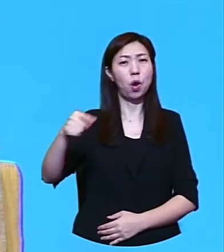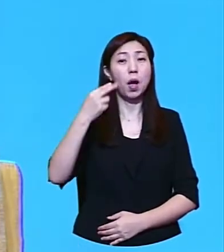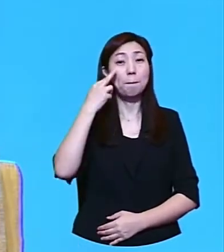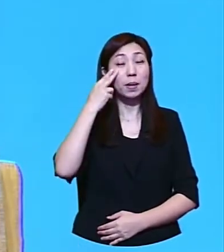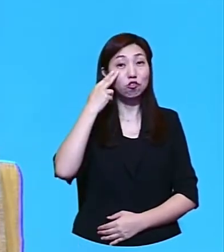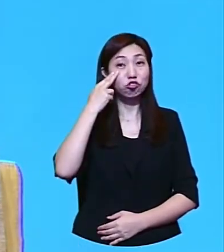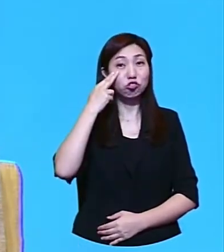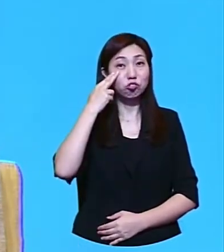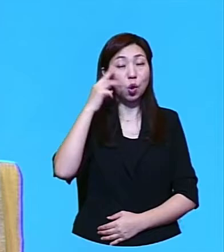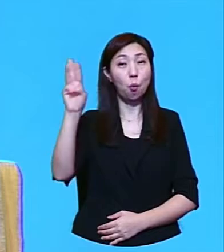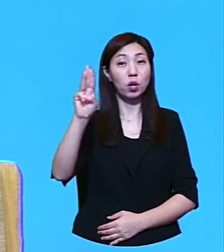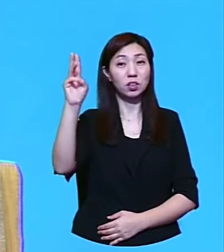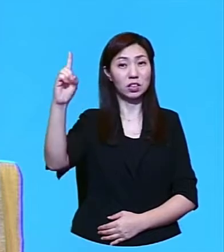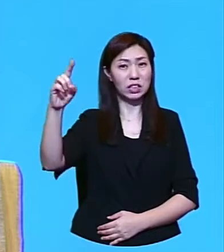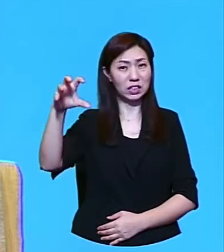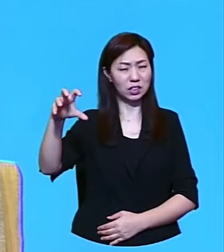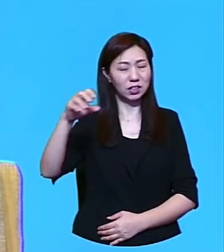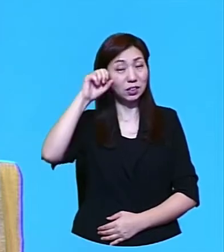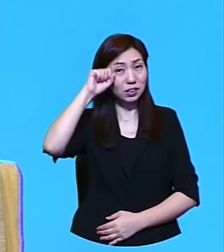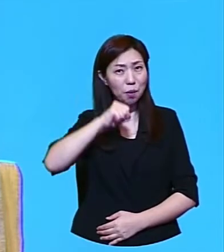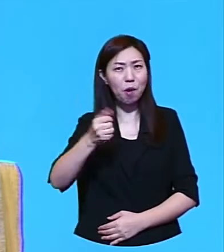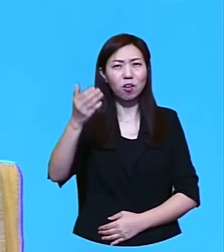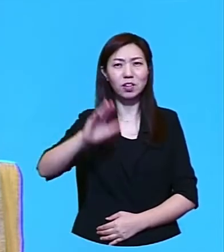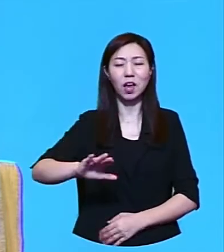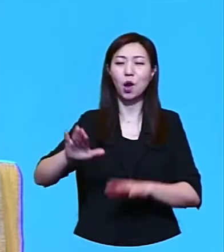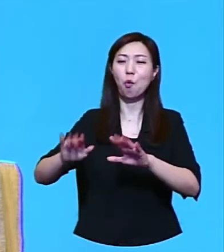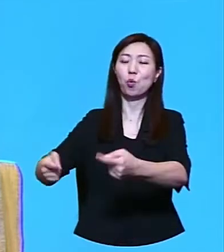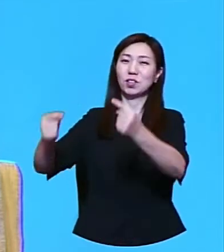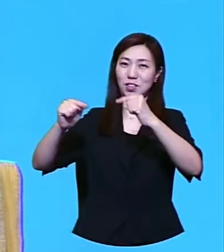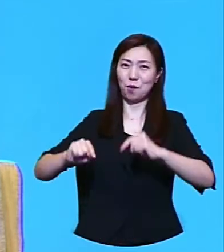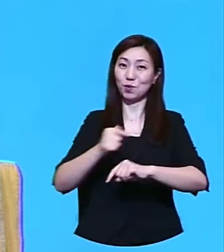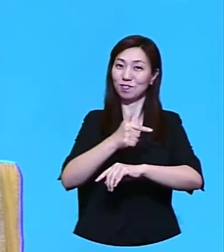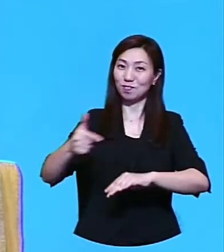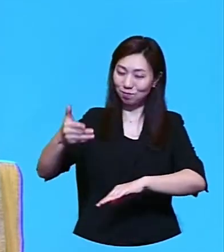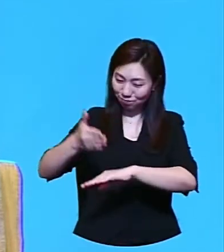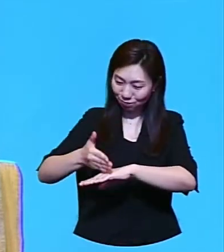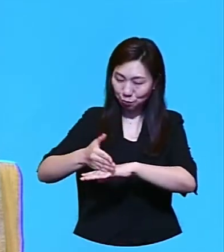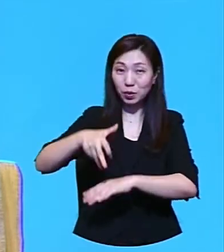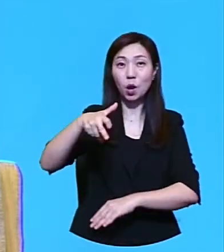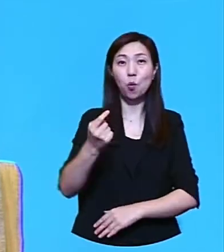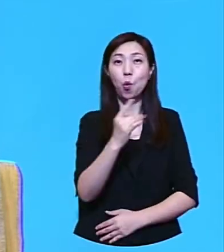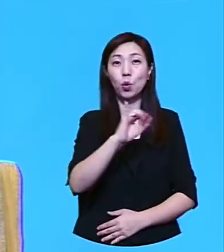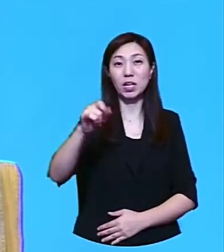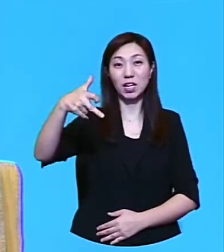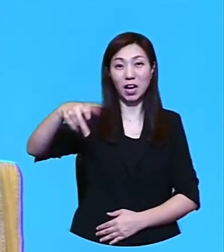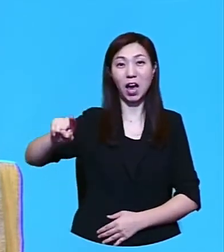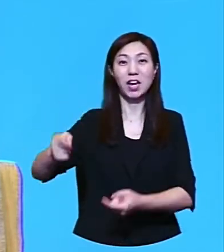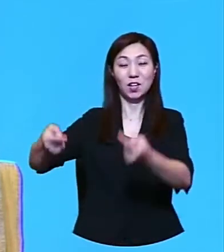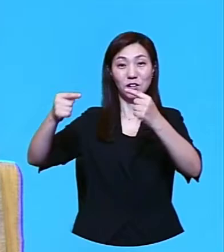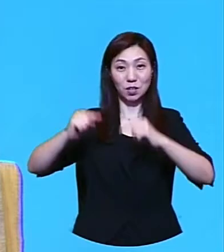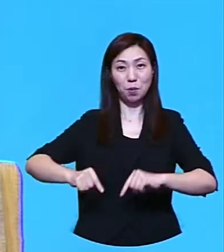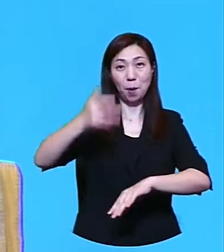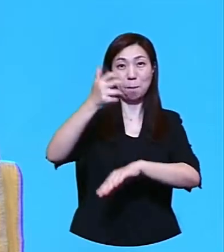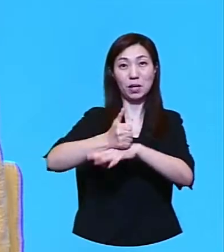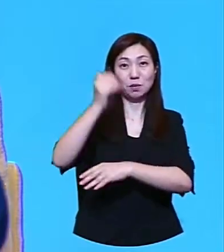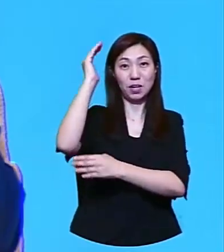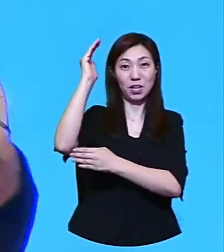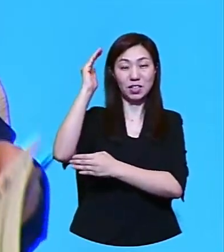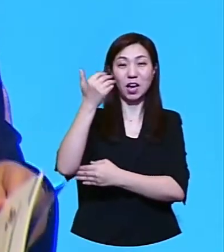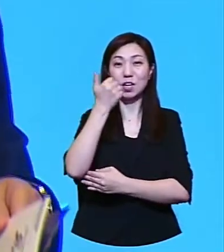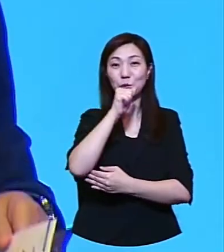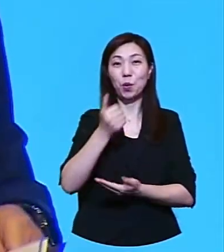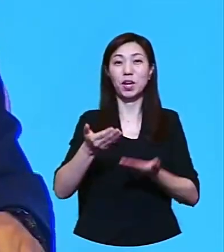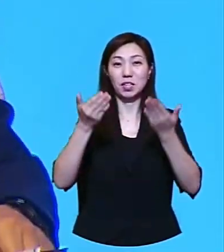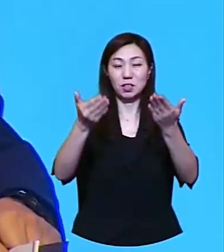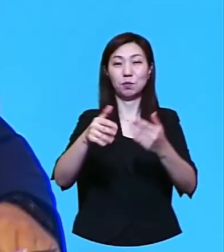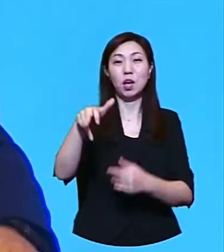speak. Our last speaker from KOICA, Mr. Song Ung-yeop, floor is